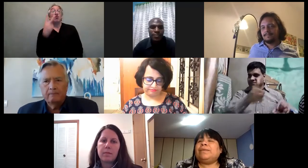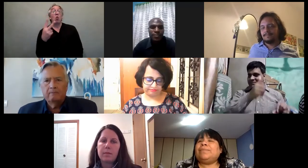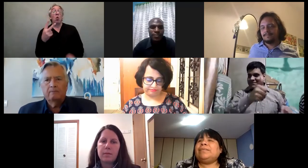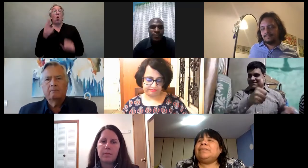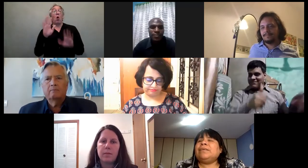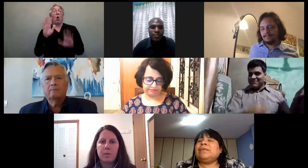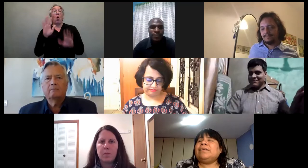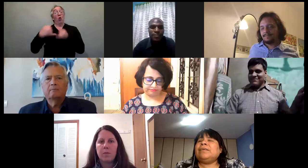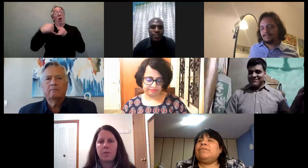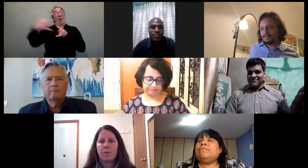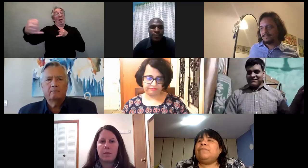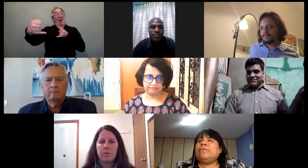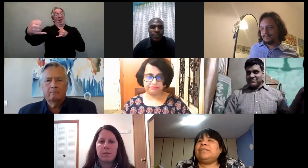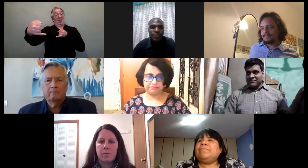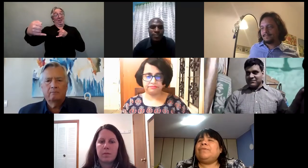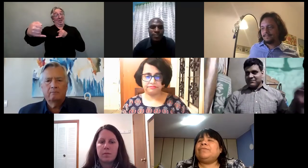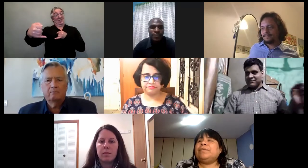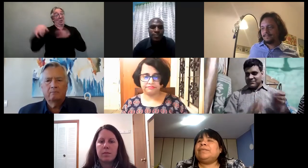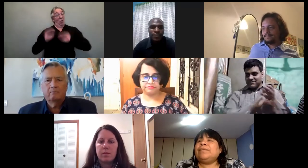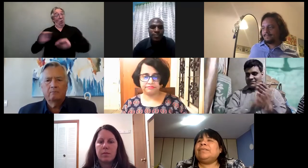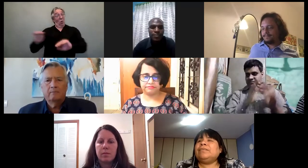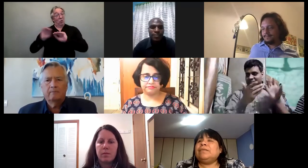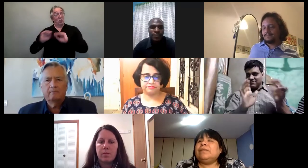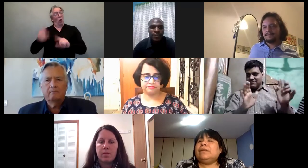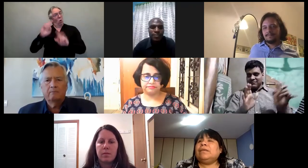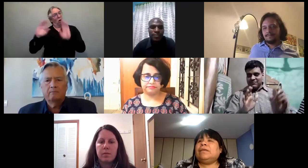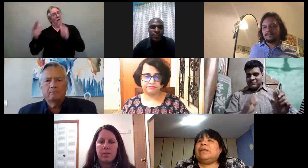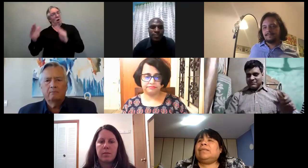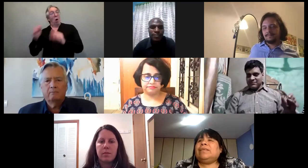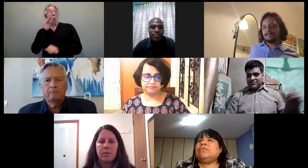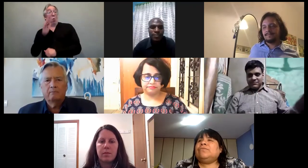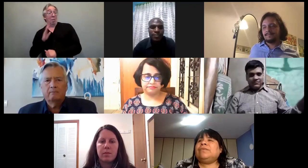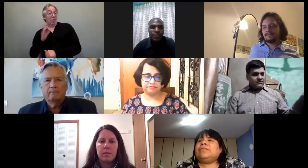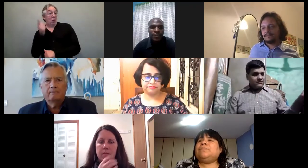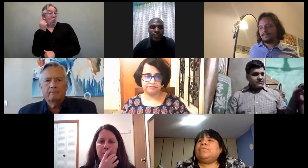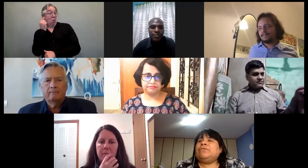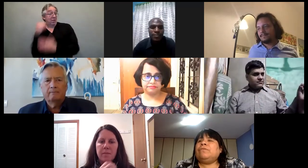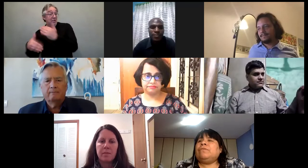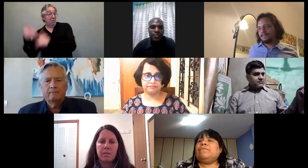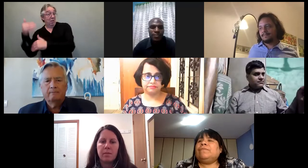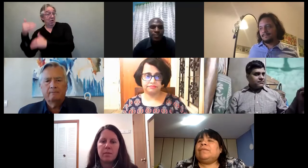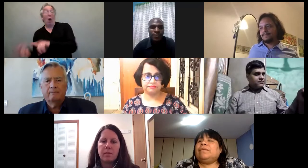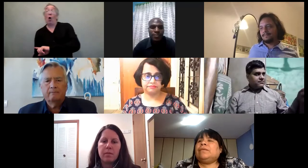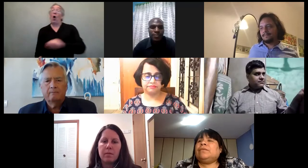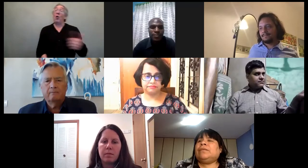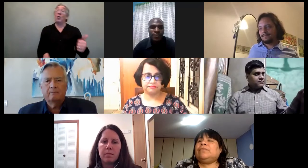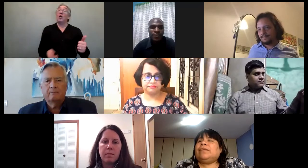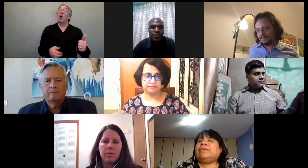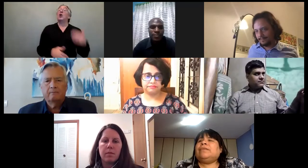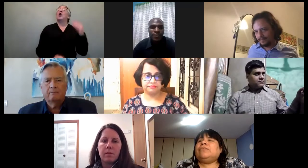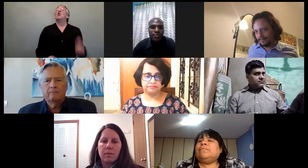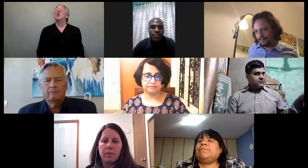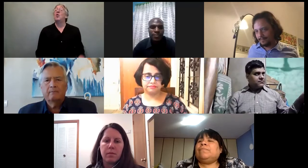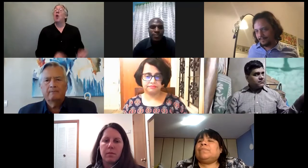with disabilities and another for young persons with disabilities, thanks to the sponsor of the